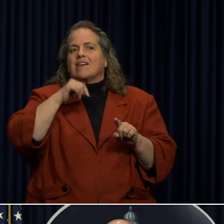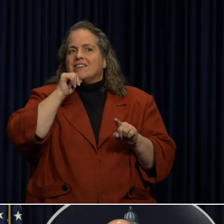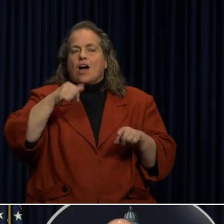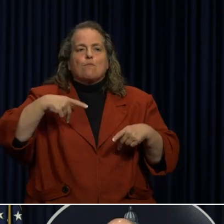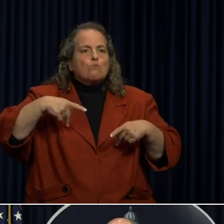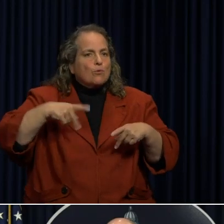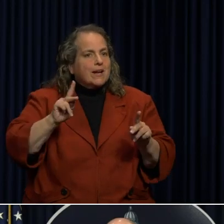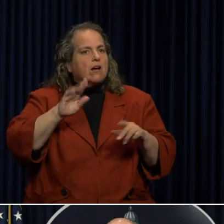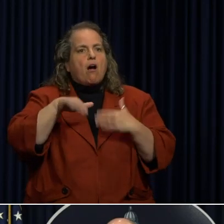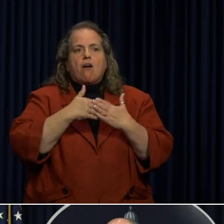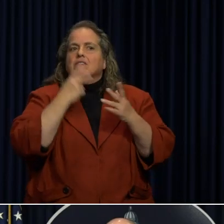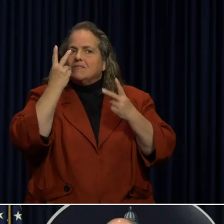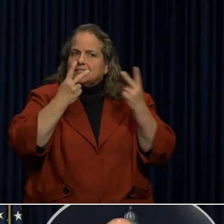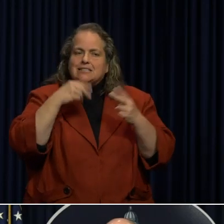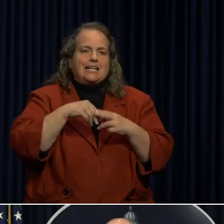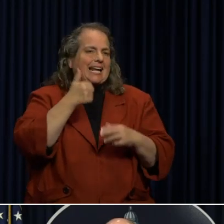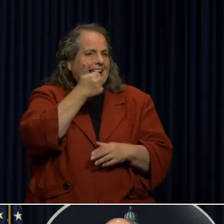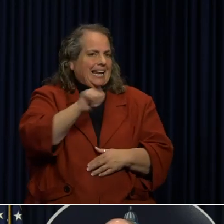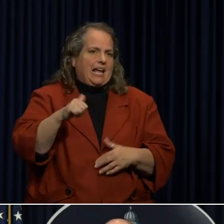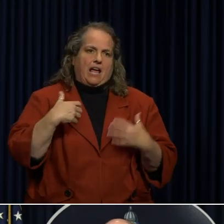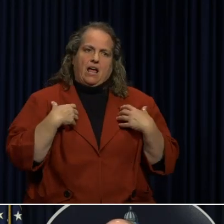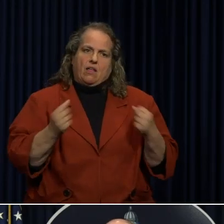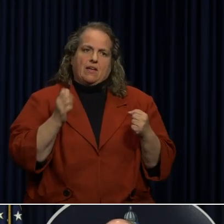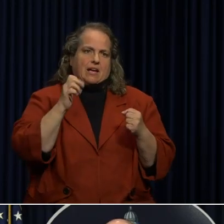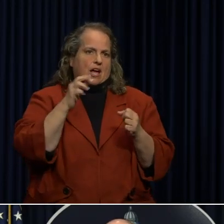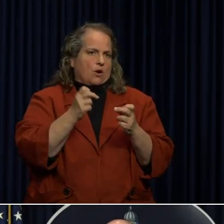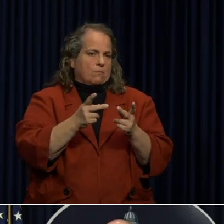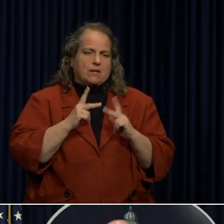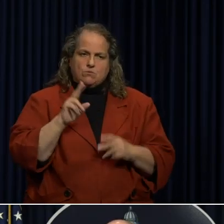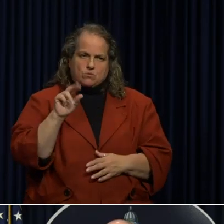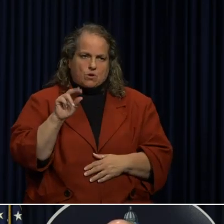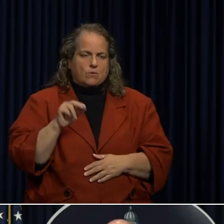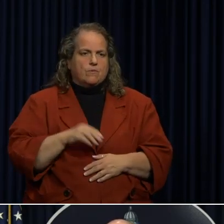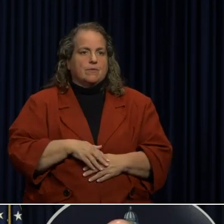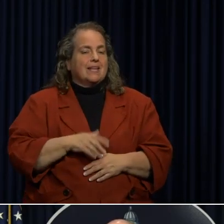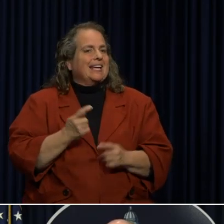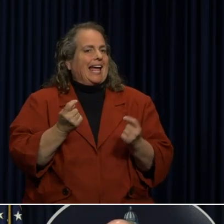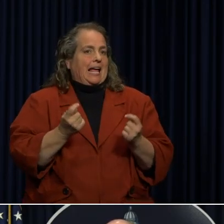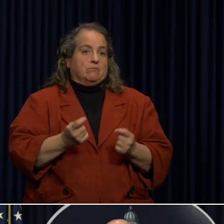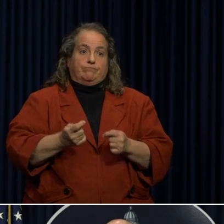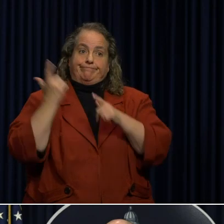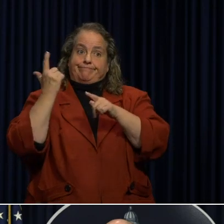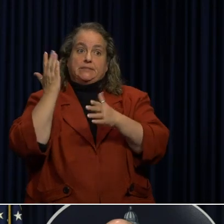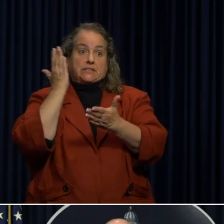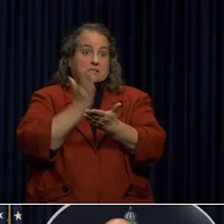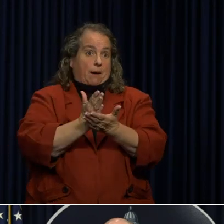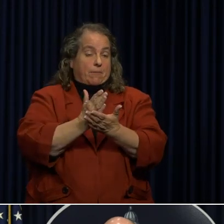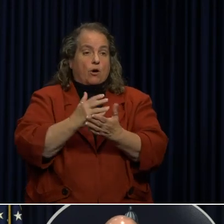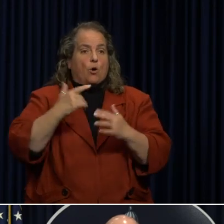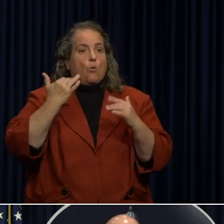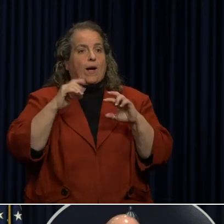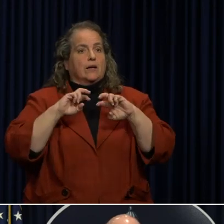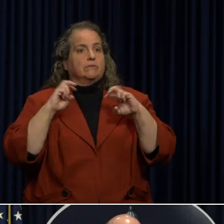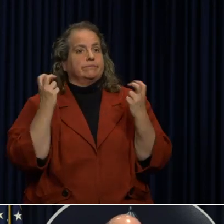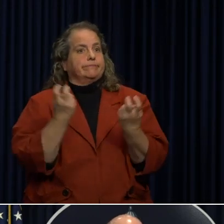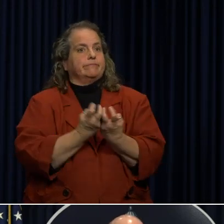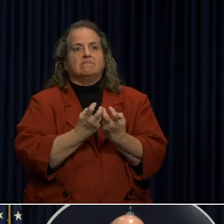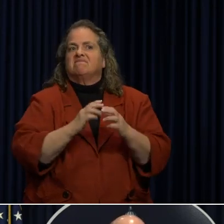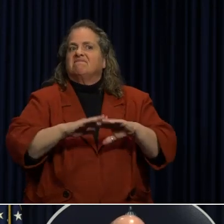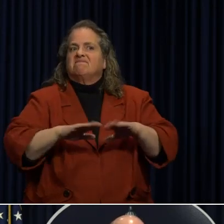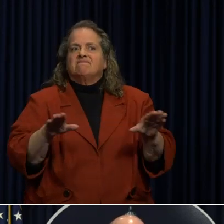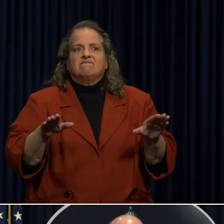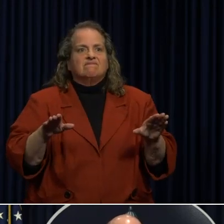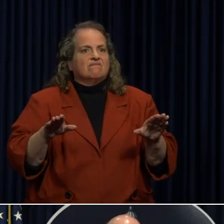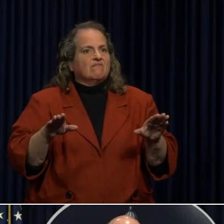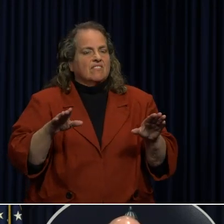visitation policy in healthcare settings. Eliminate traditional waiting rooms and common seating areas and use non-traditional alternatives.